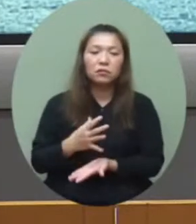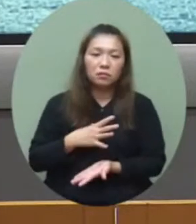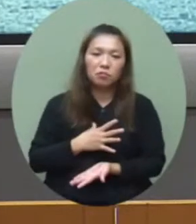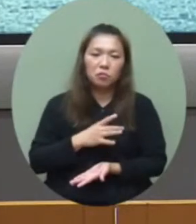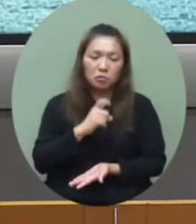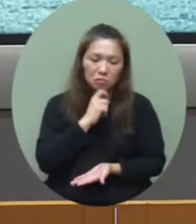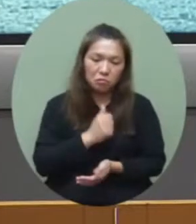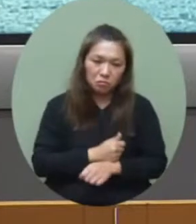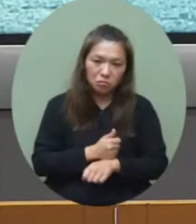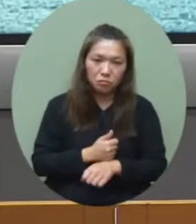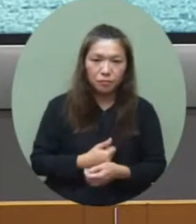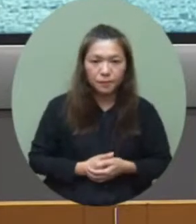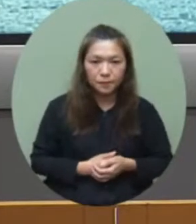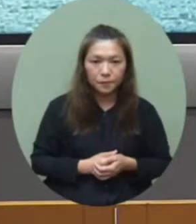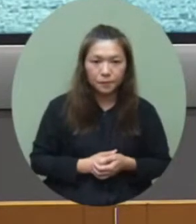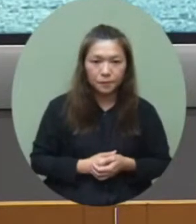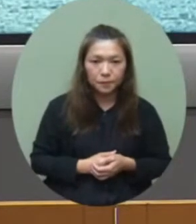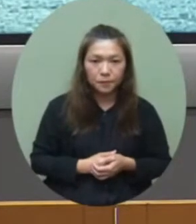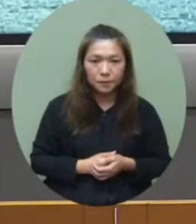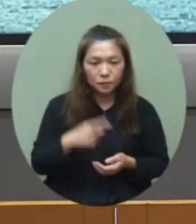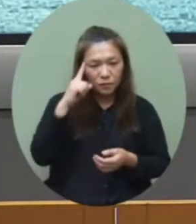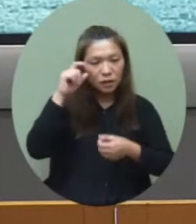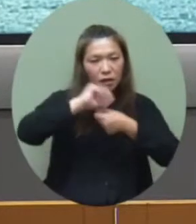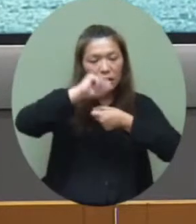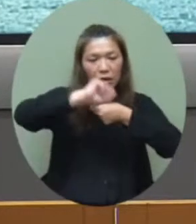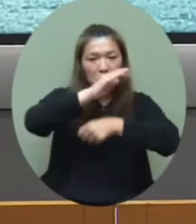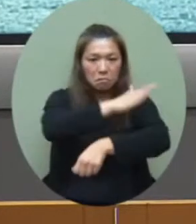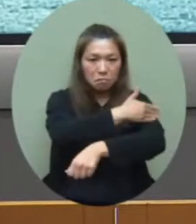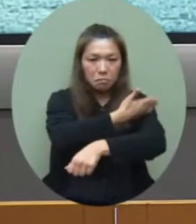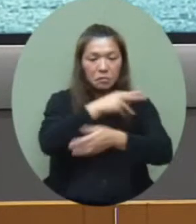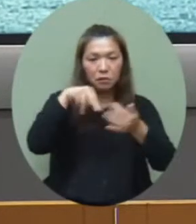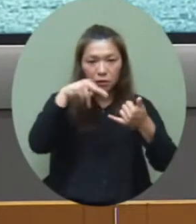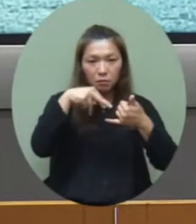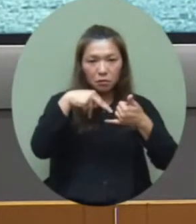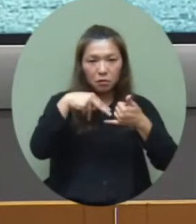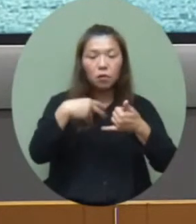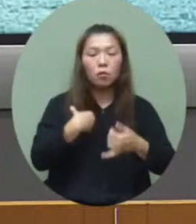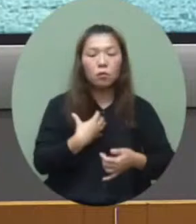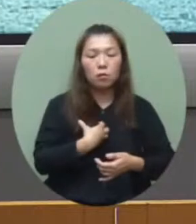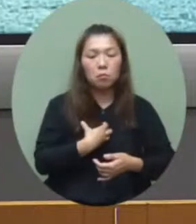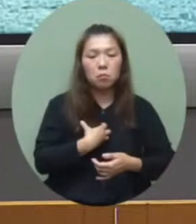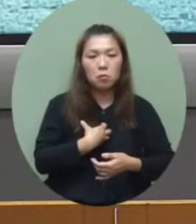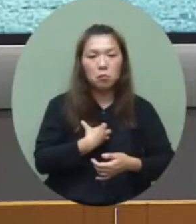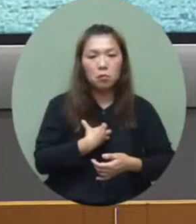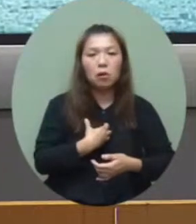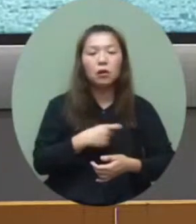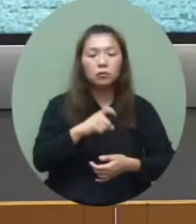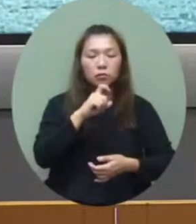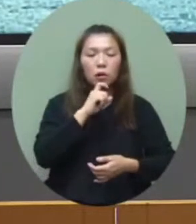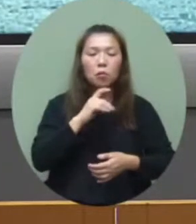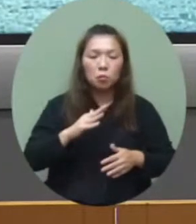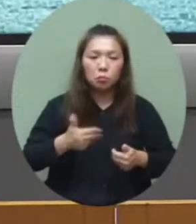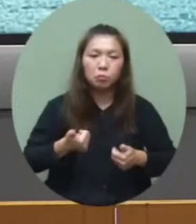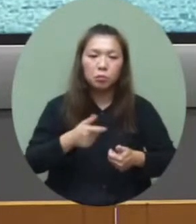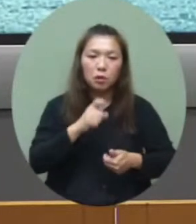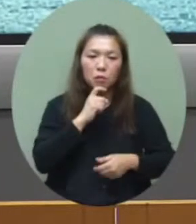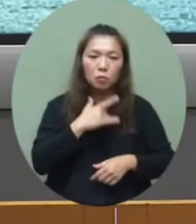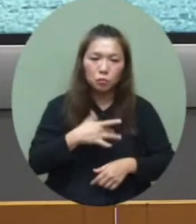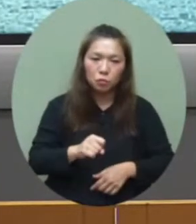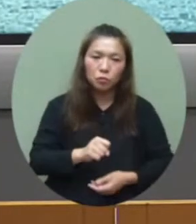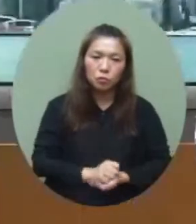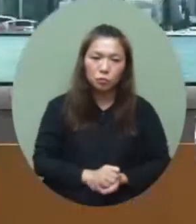their condition may get serious, or they may even die from these diseases. So we